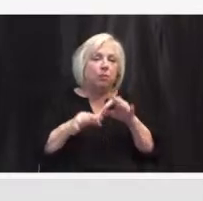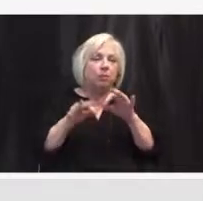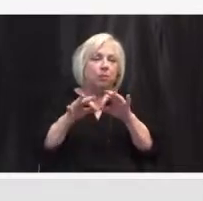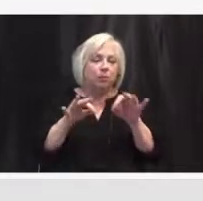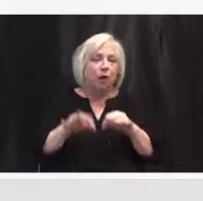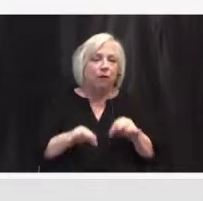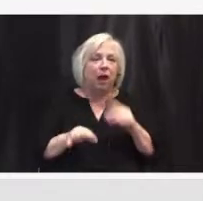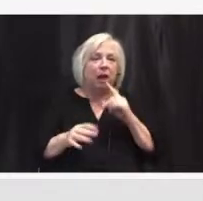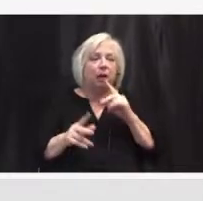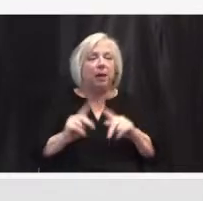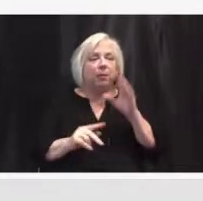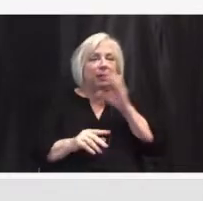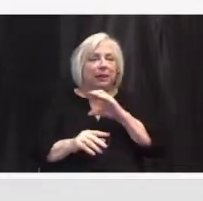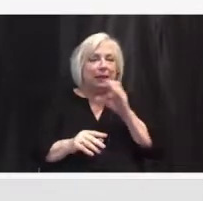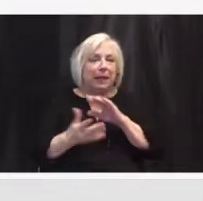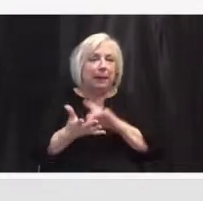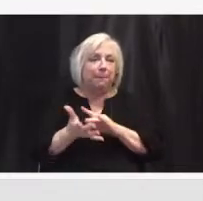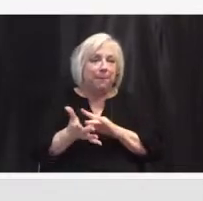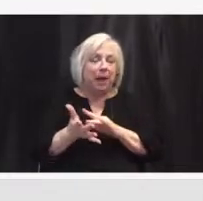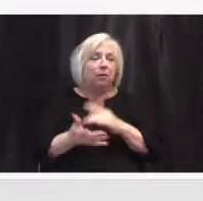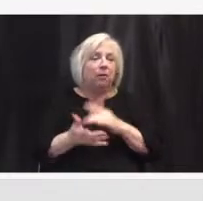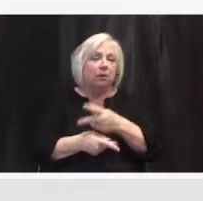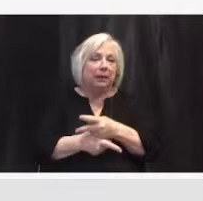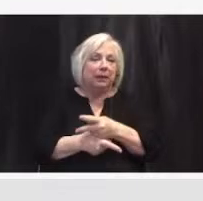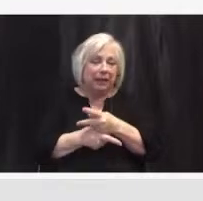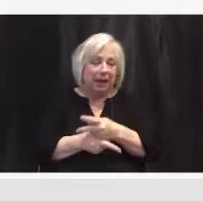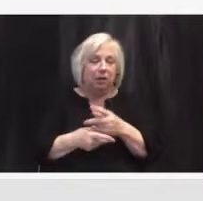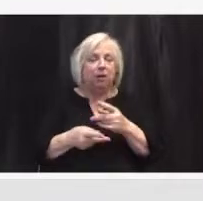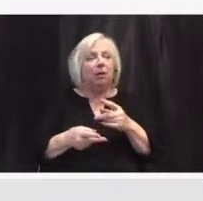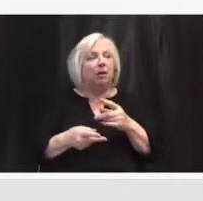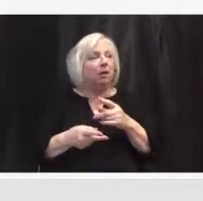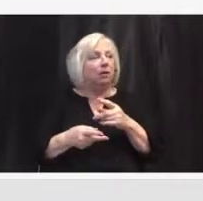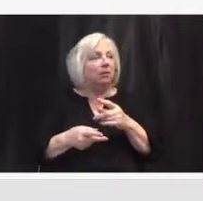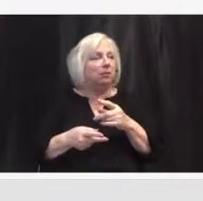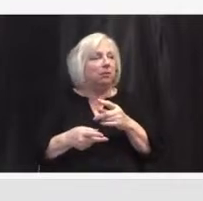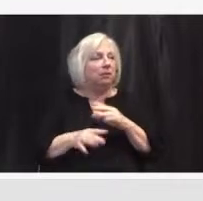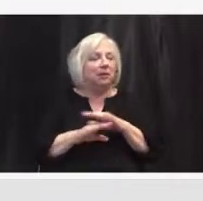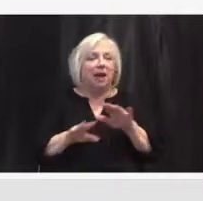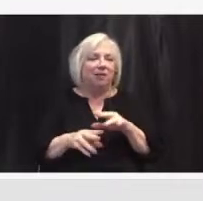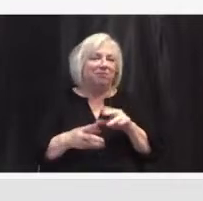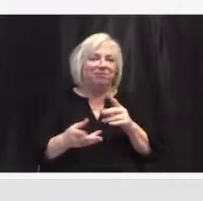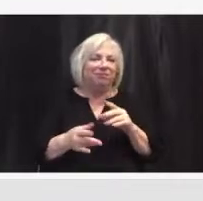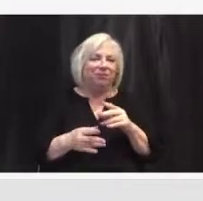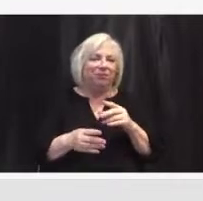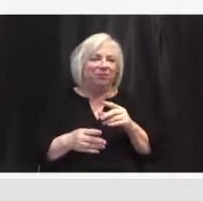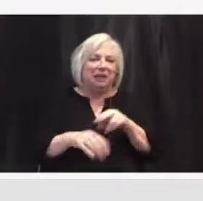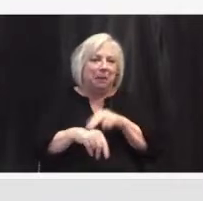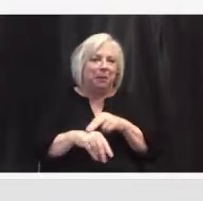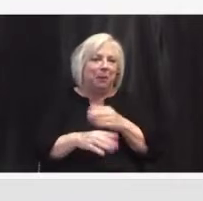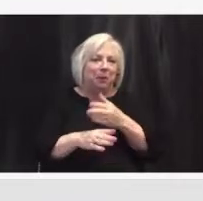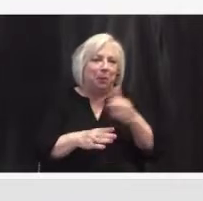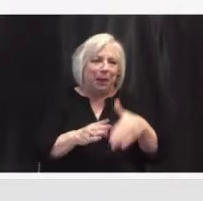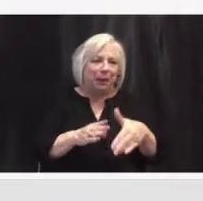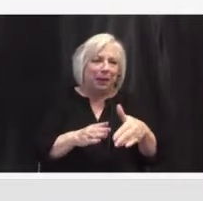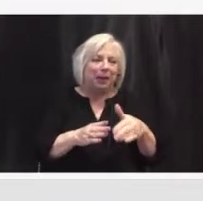care and are not typical weekend short-term